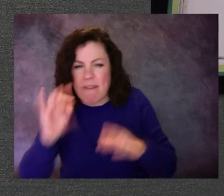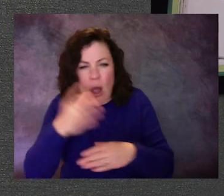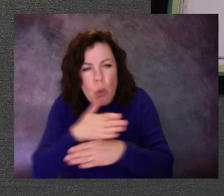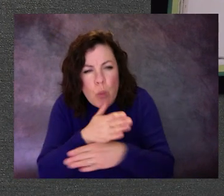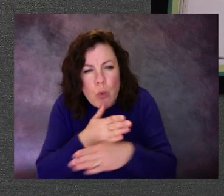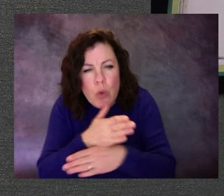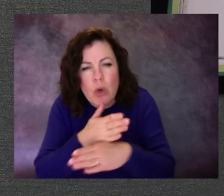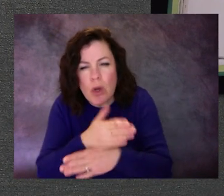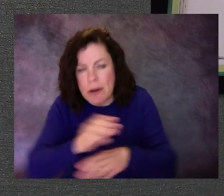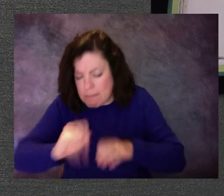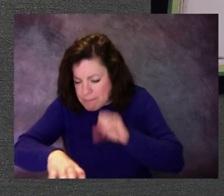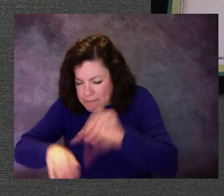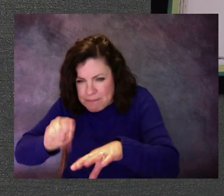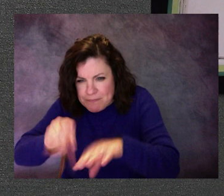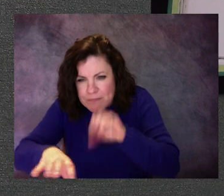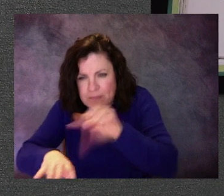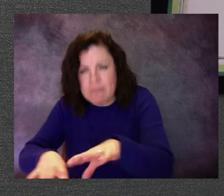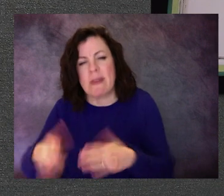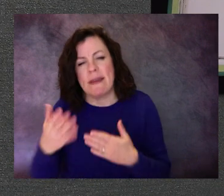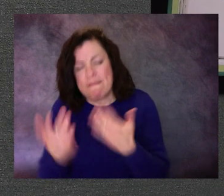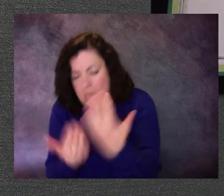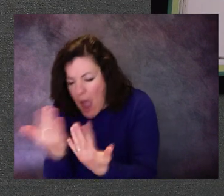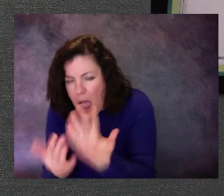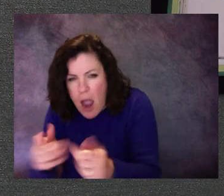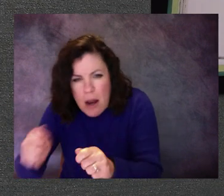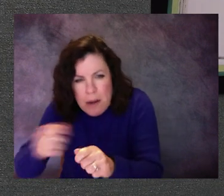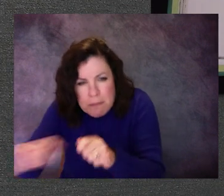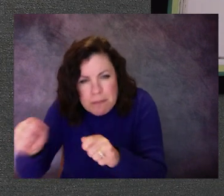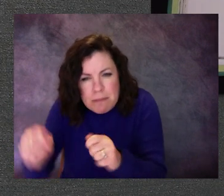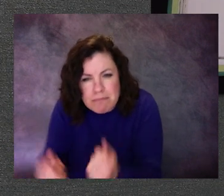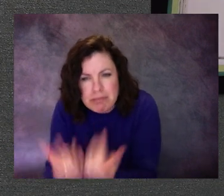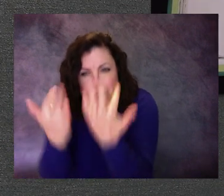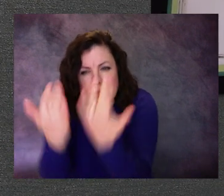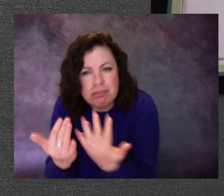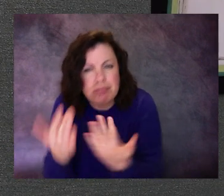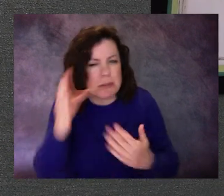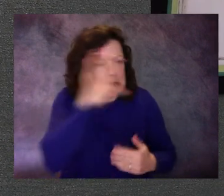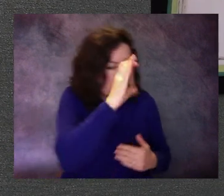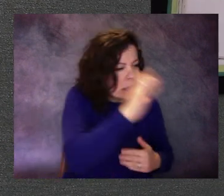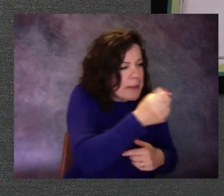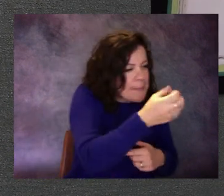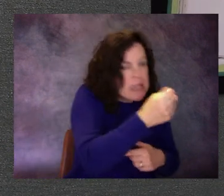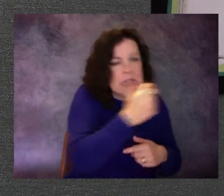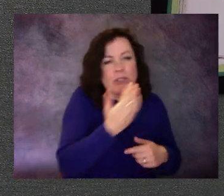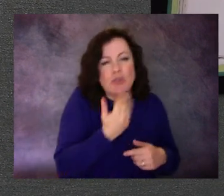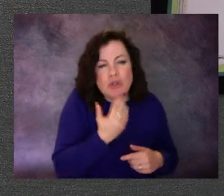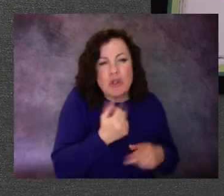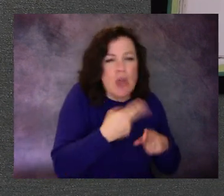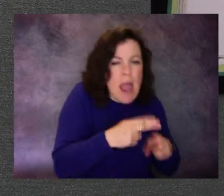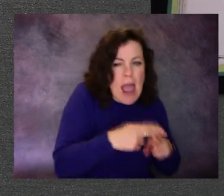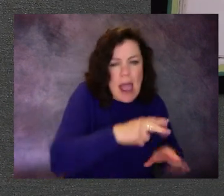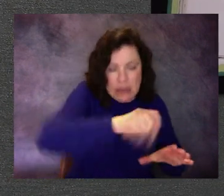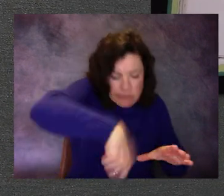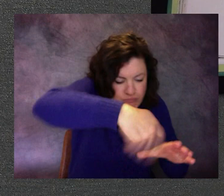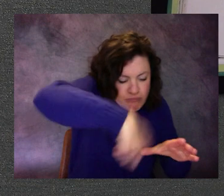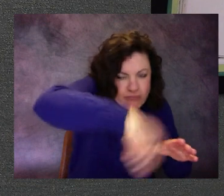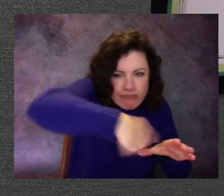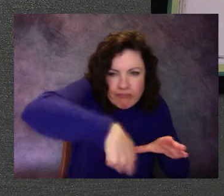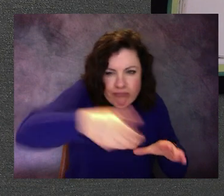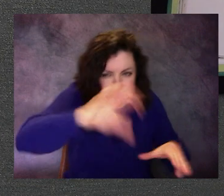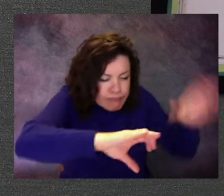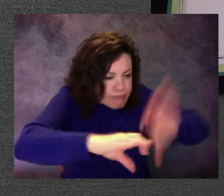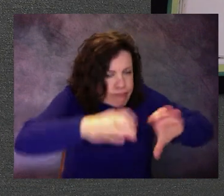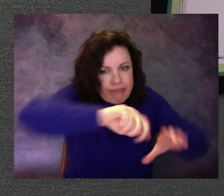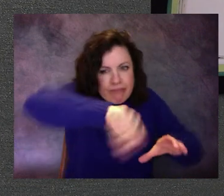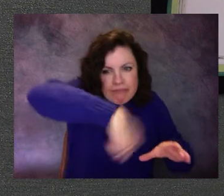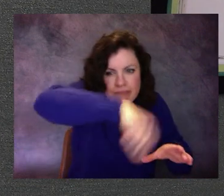Then she took milk and sugar and eggs and butter and mixed them in a big bowl with fine white flour. And when the oven was hot,